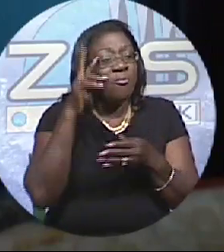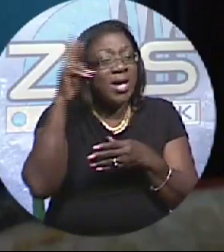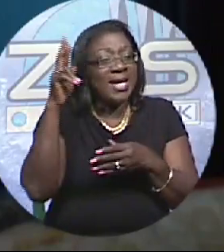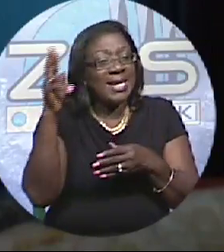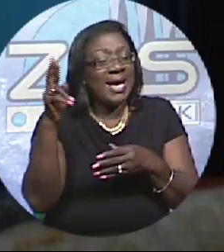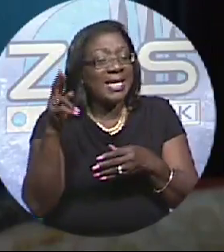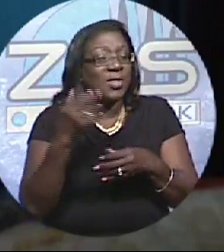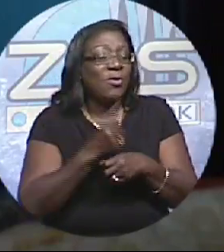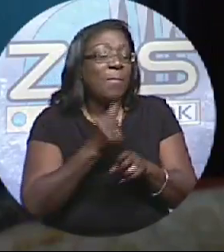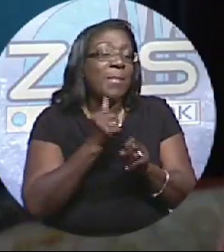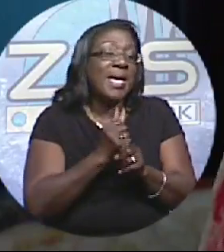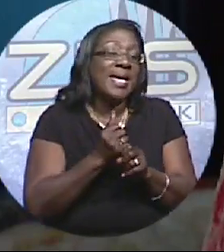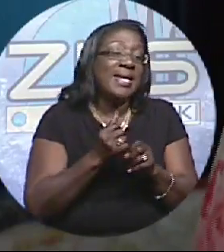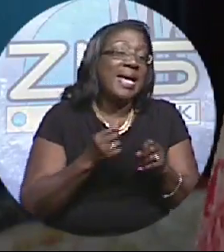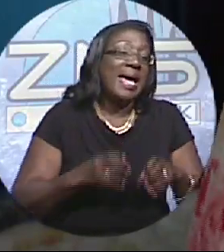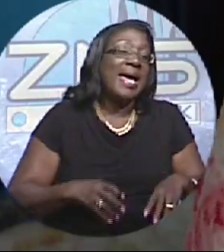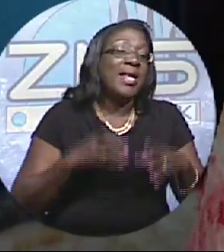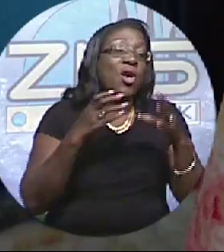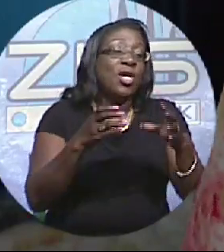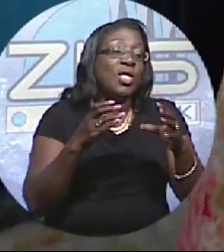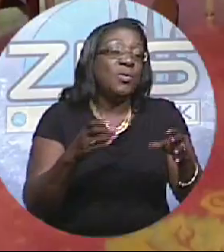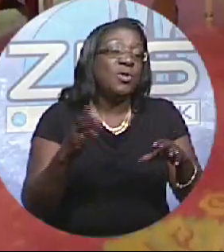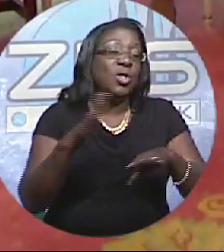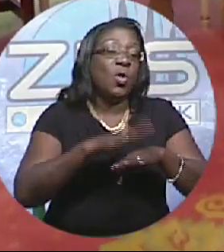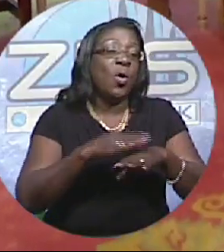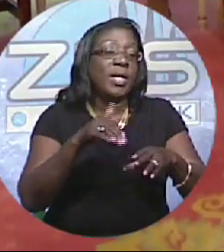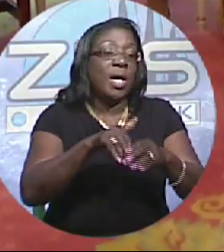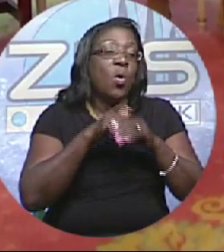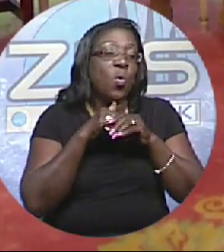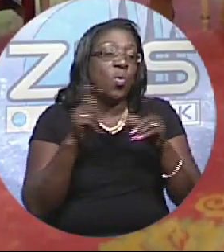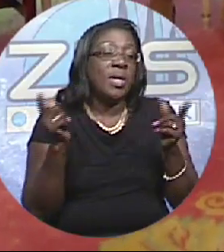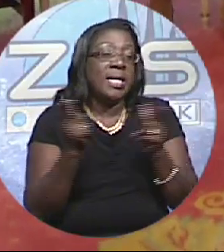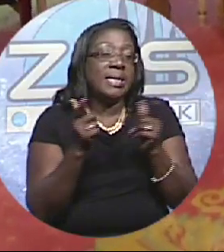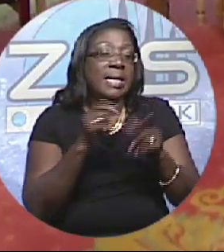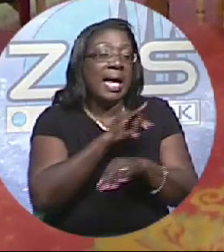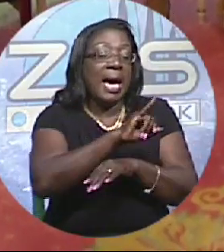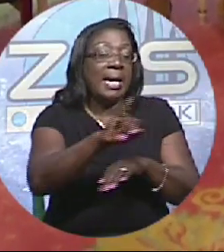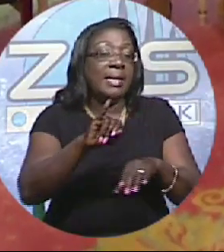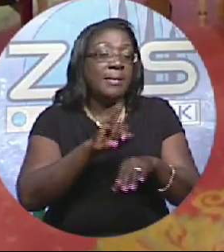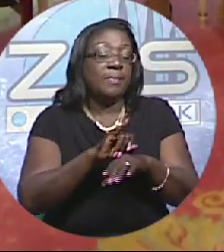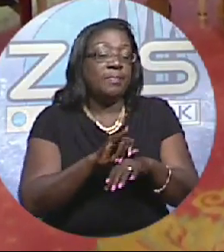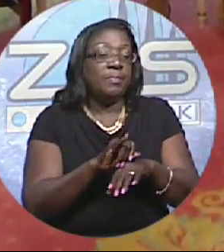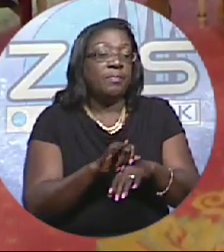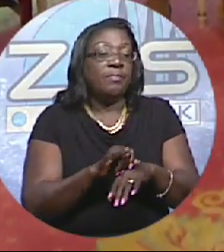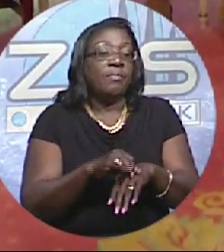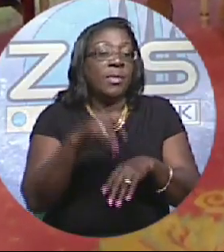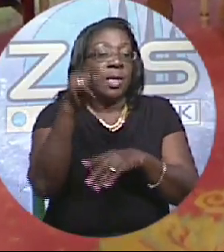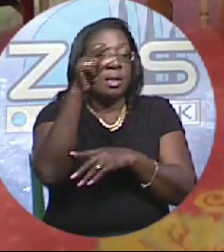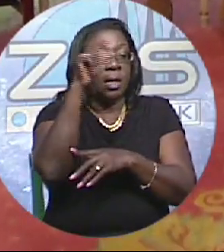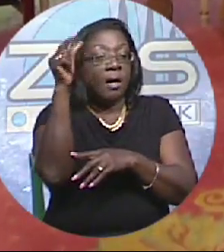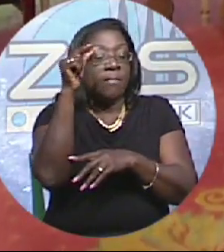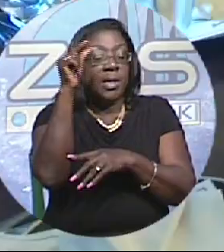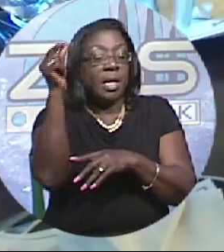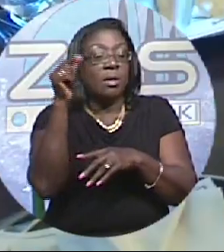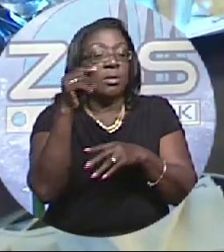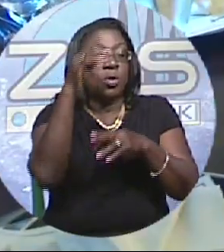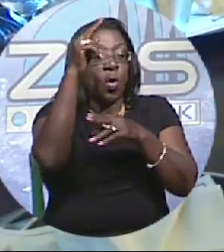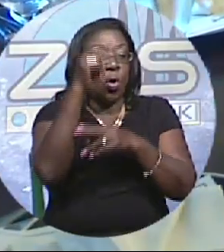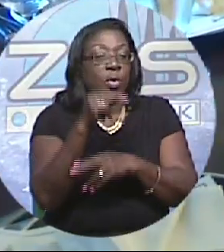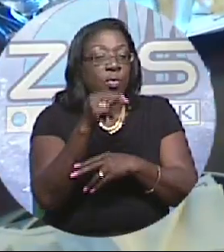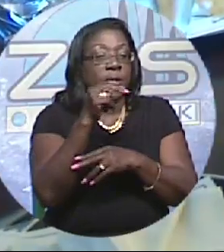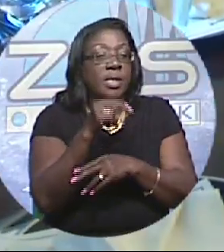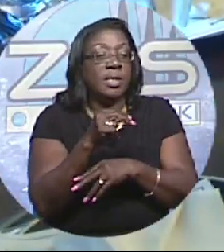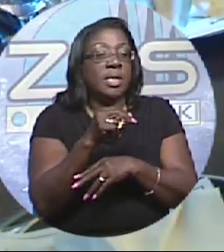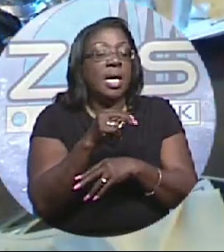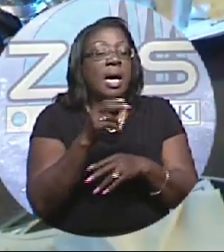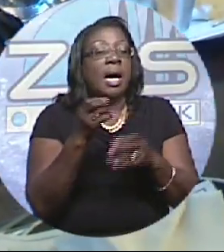recognized to have made such contribution in their own little island. Besides Wednesday's presentation of honorees at Government House, a number of activities have been